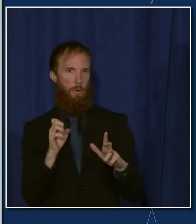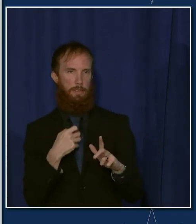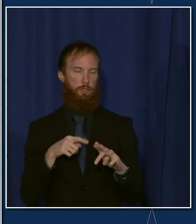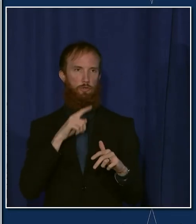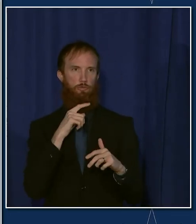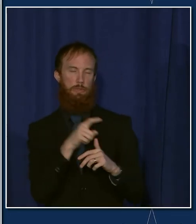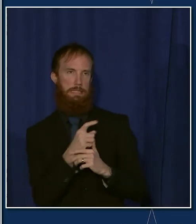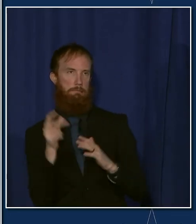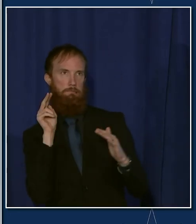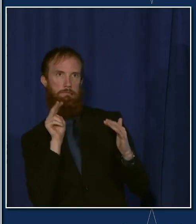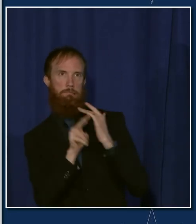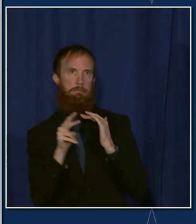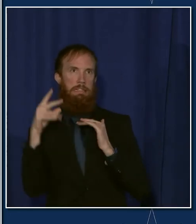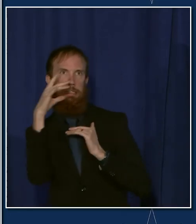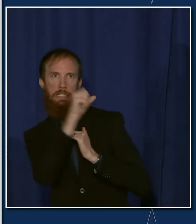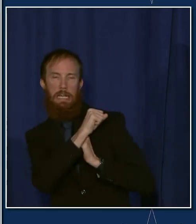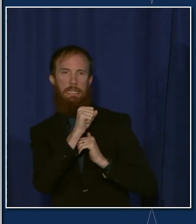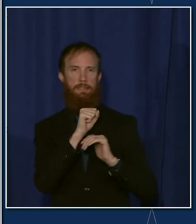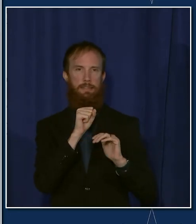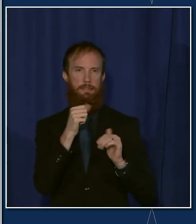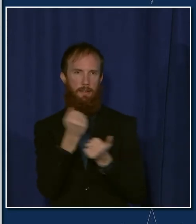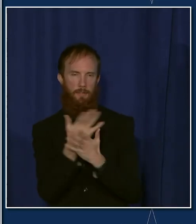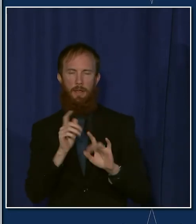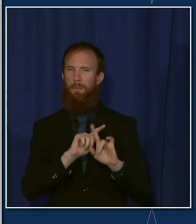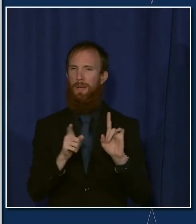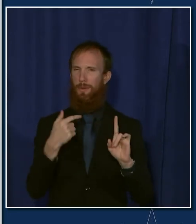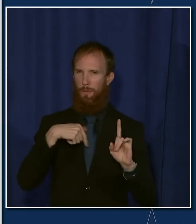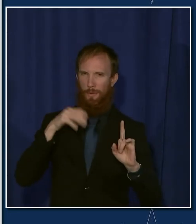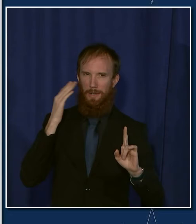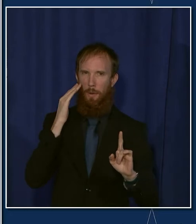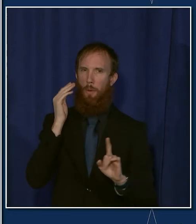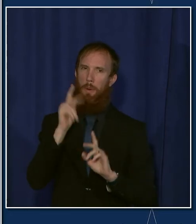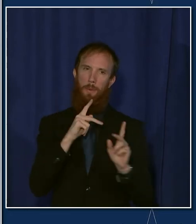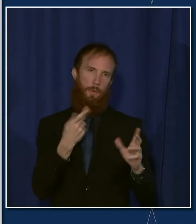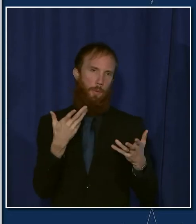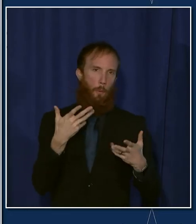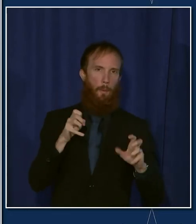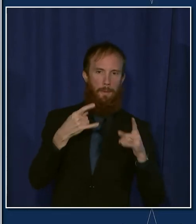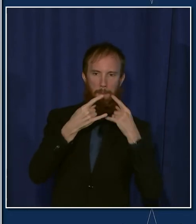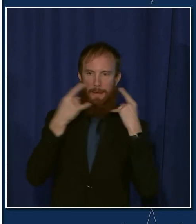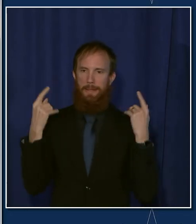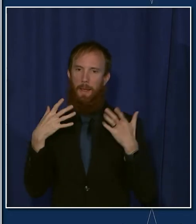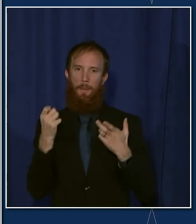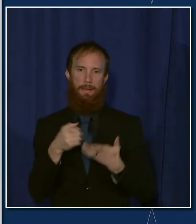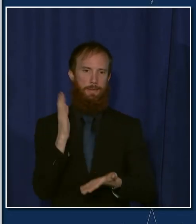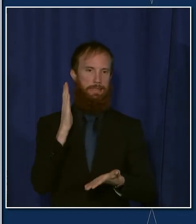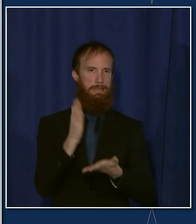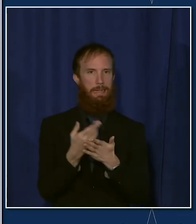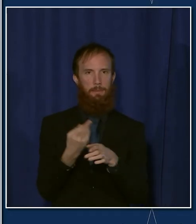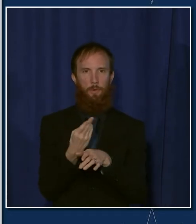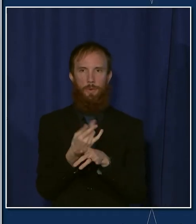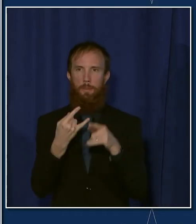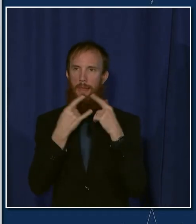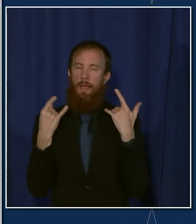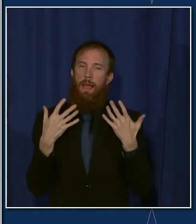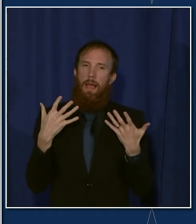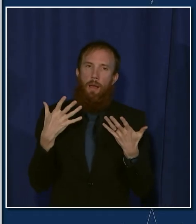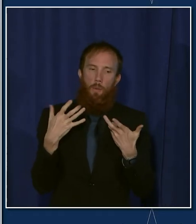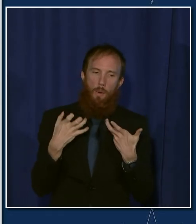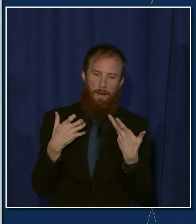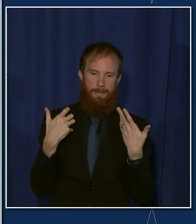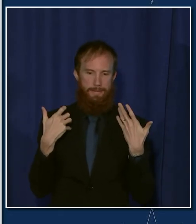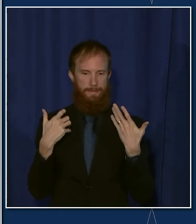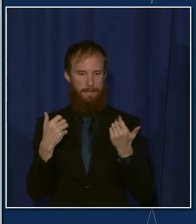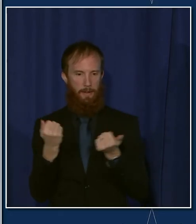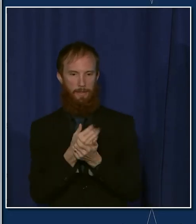science and the CDC on this, but we know that people are looking forward to taking those masks off. I want to be in a place to take those masks off,